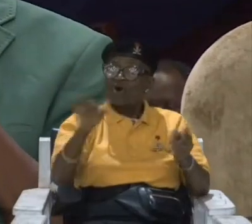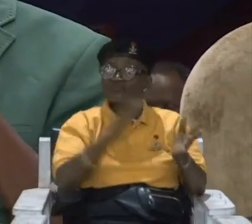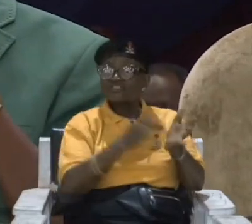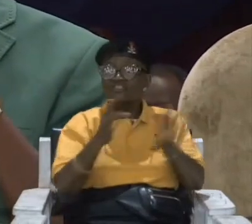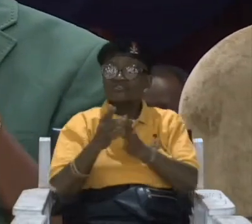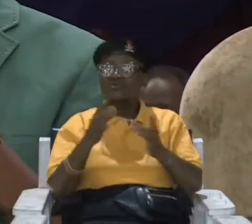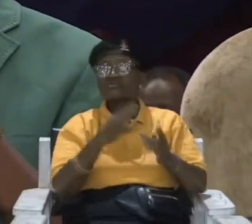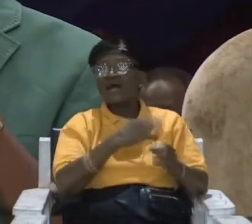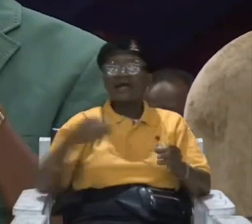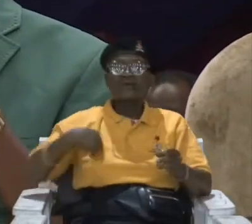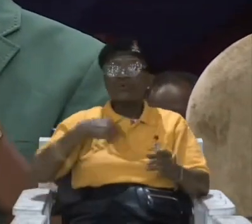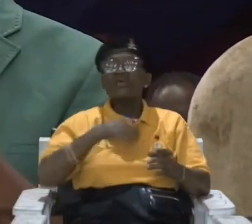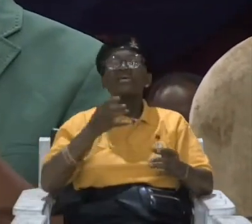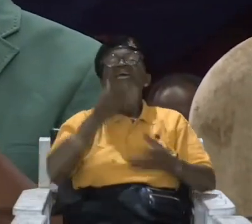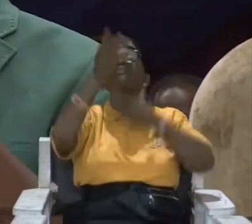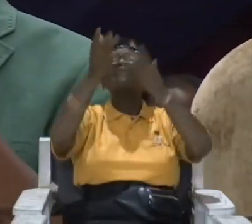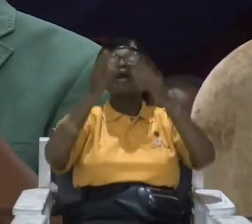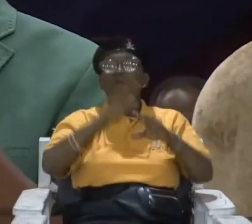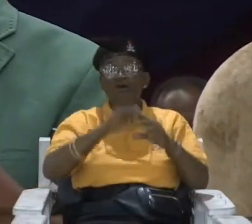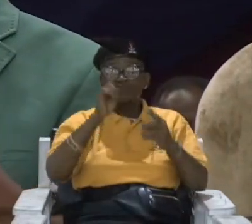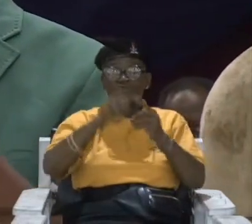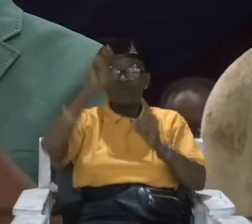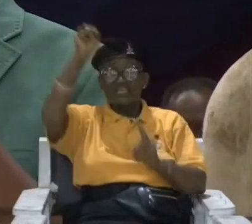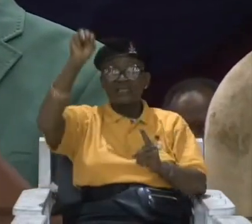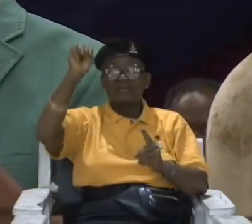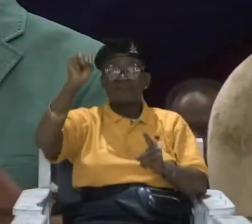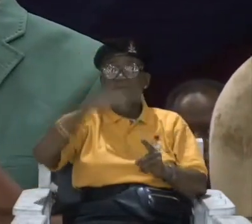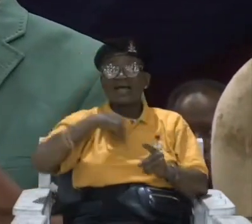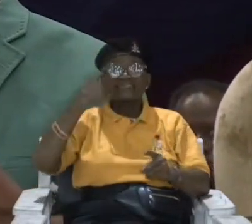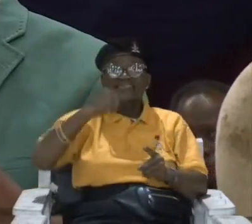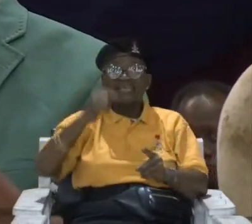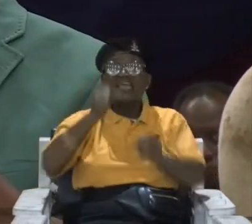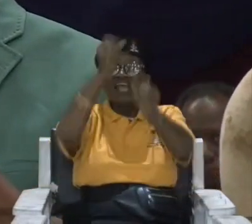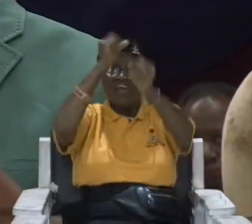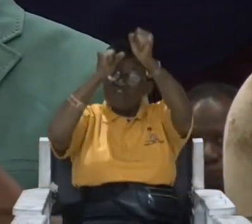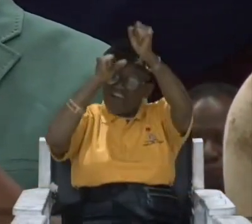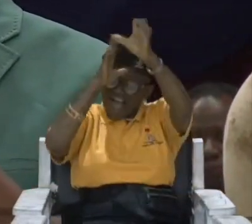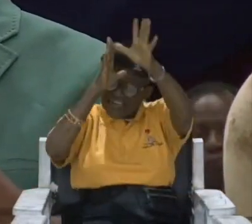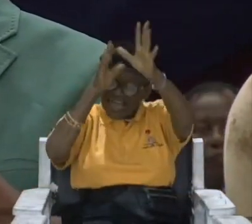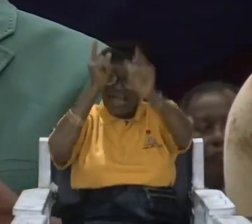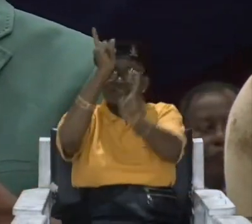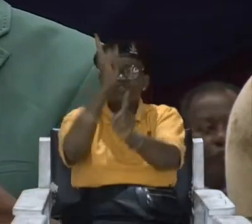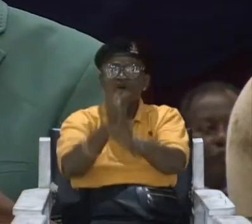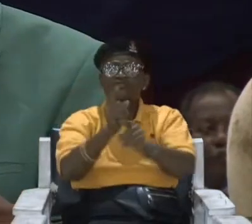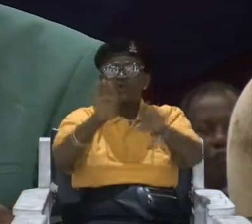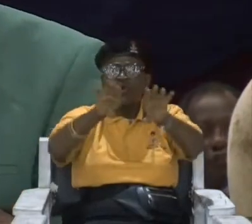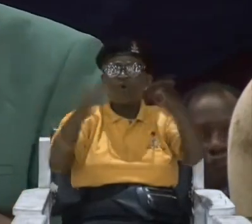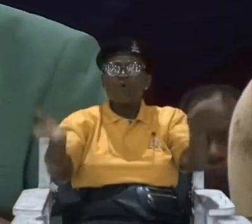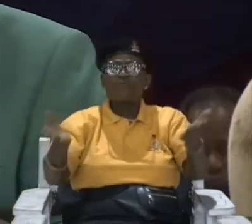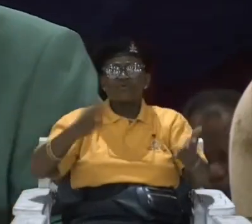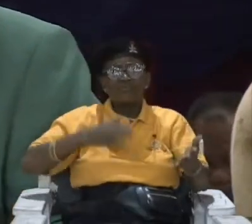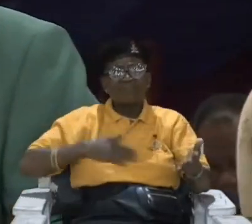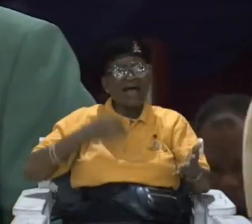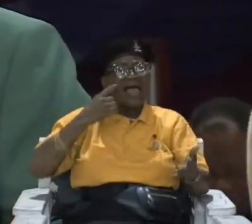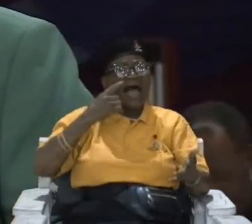"Father, please just open my eyes." In Jesus' mighty